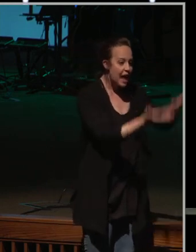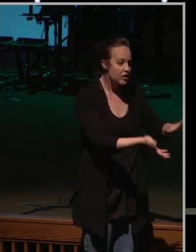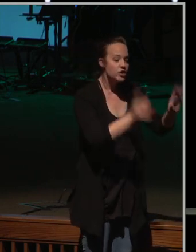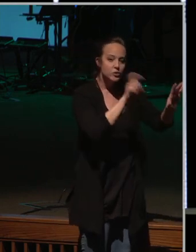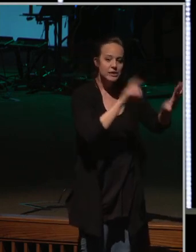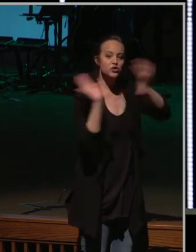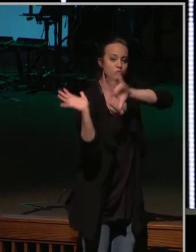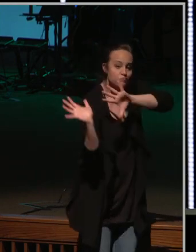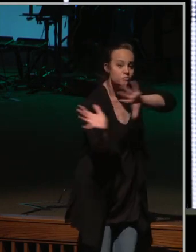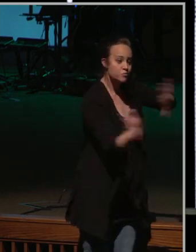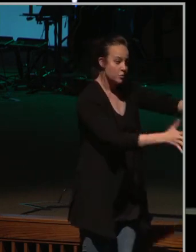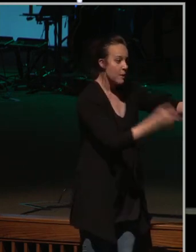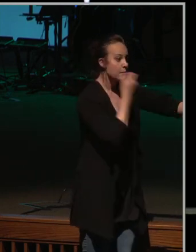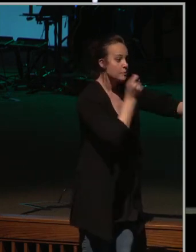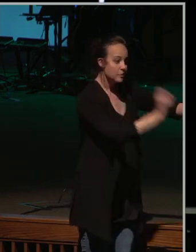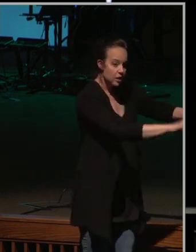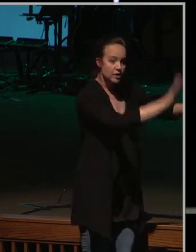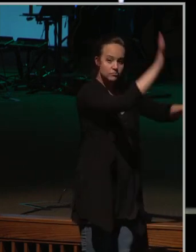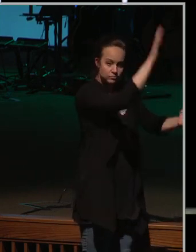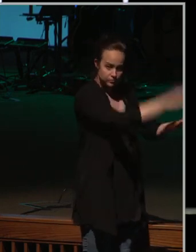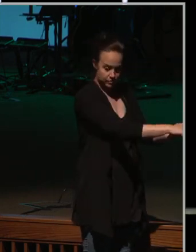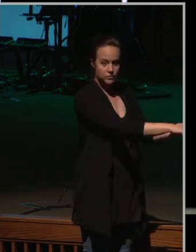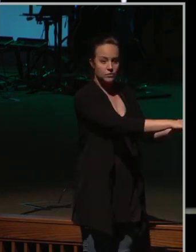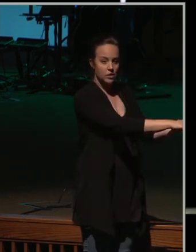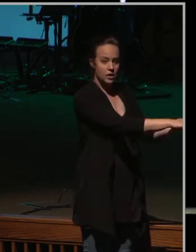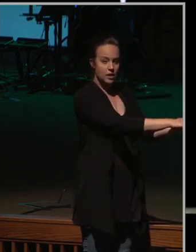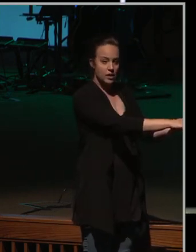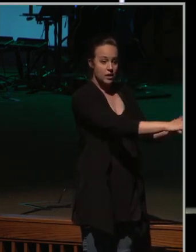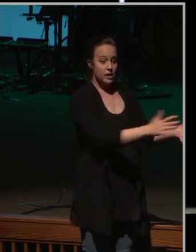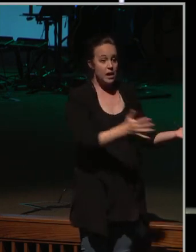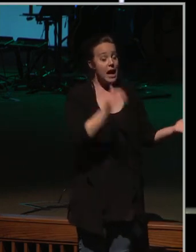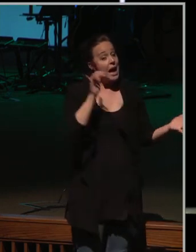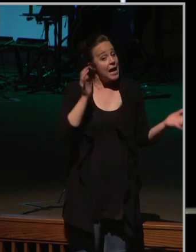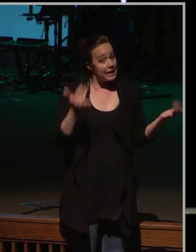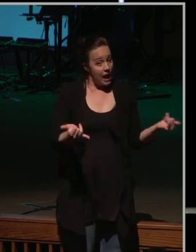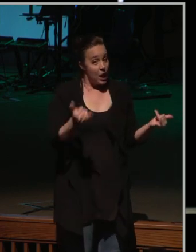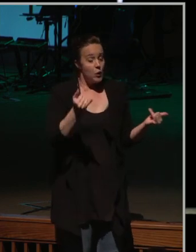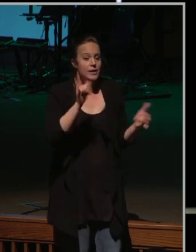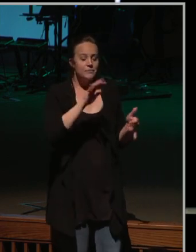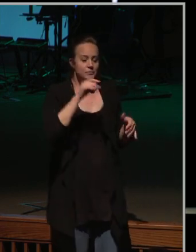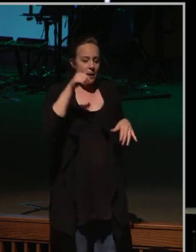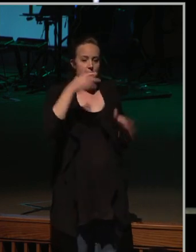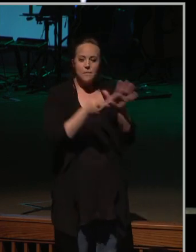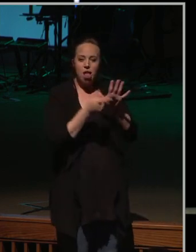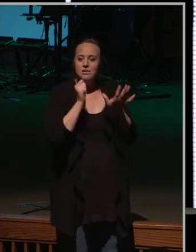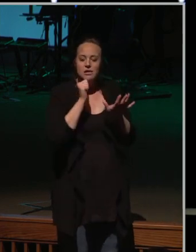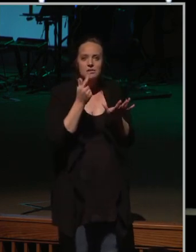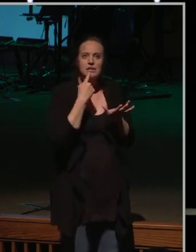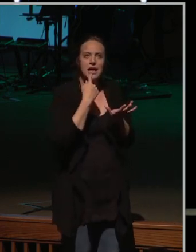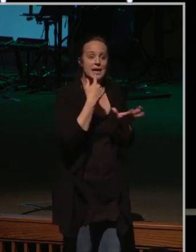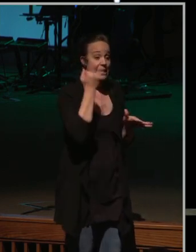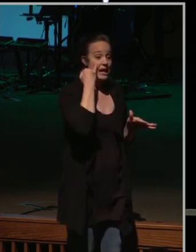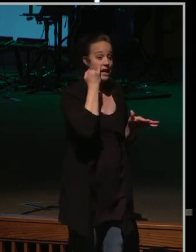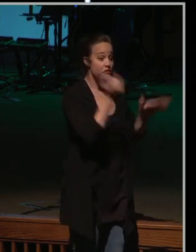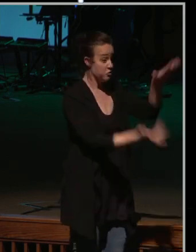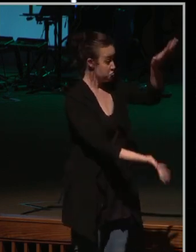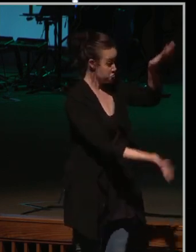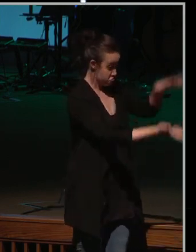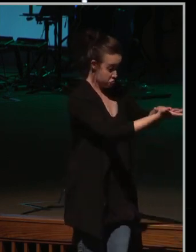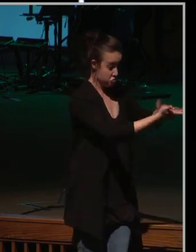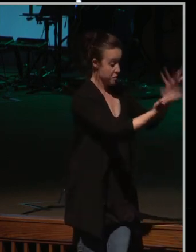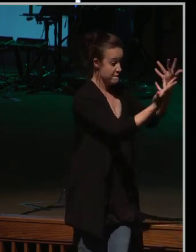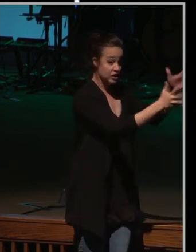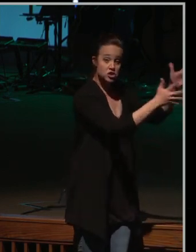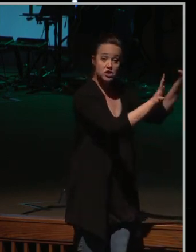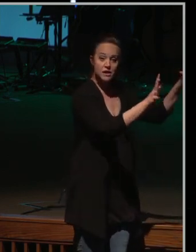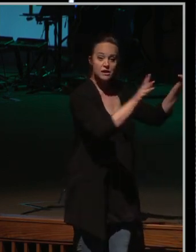lists like this, what we're not looking at is if you do all of these things, then God will love you or accept you. Now, the follower of Christ seeks to do these